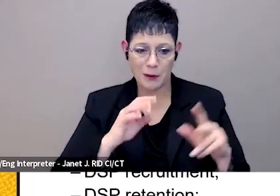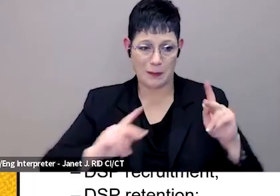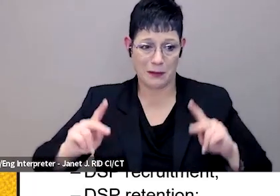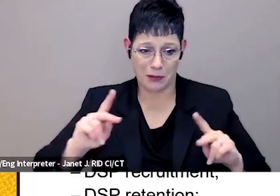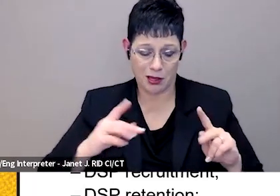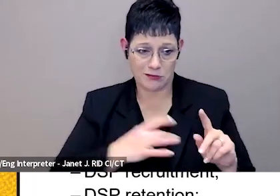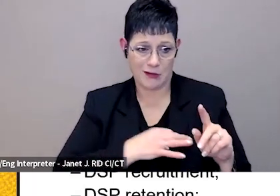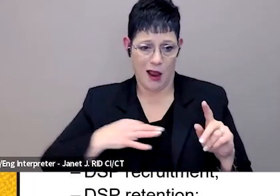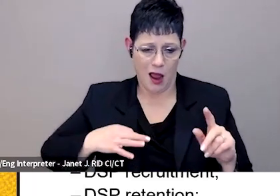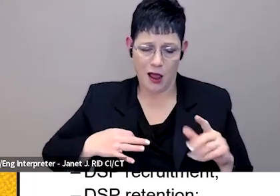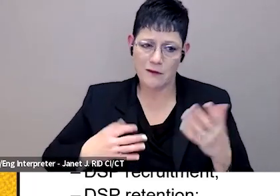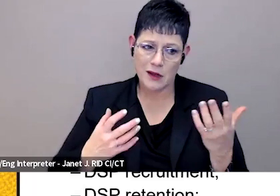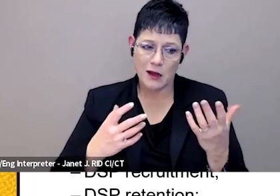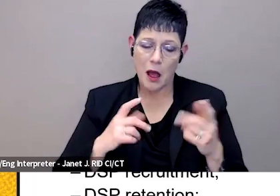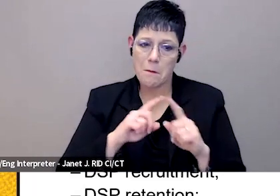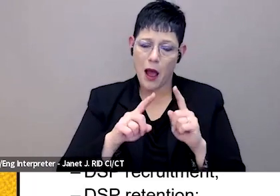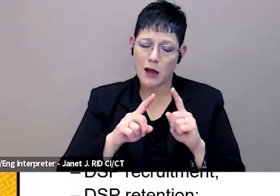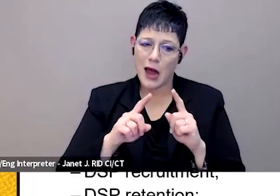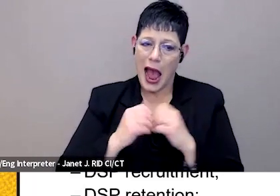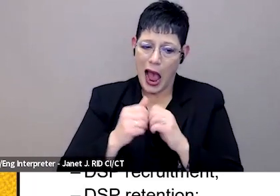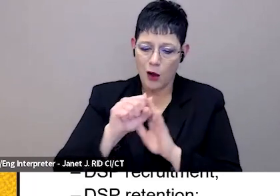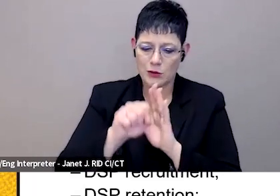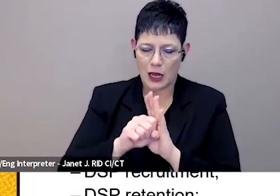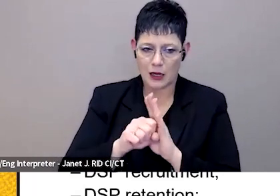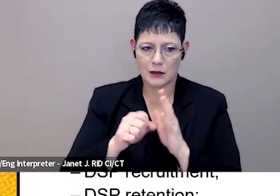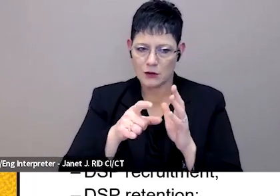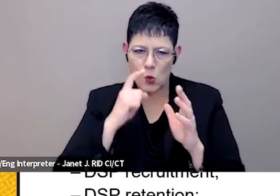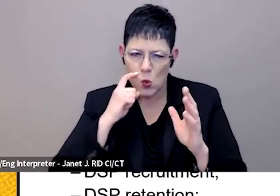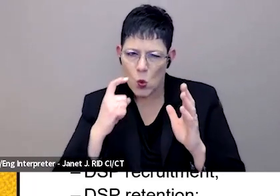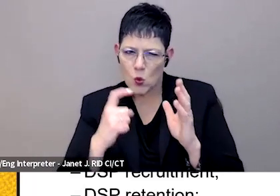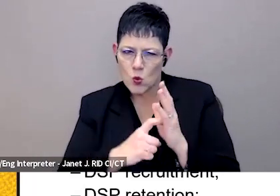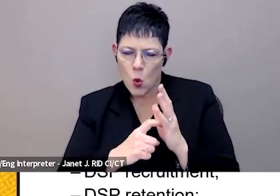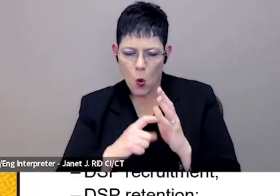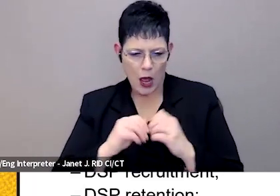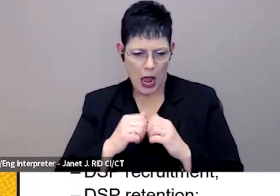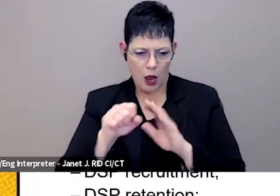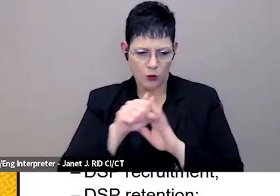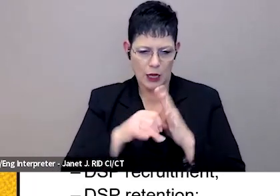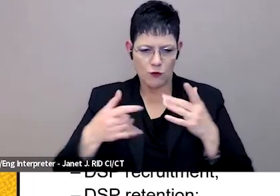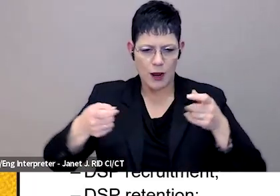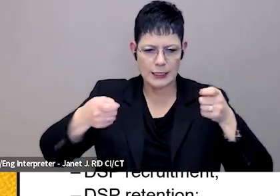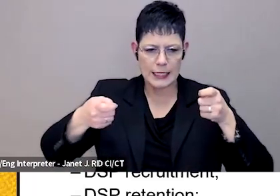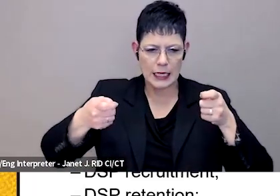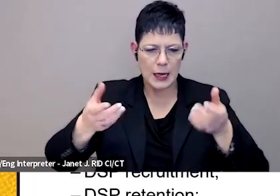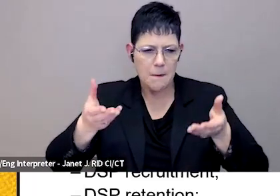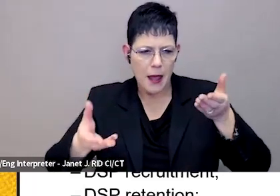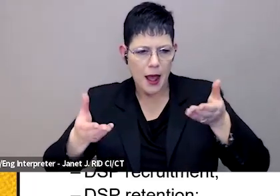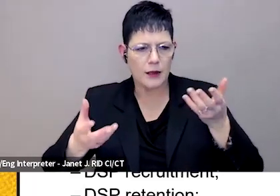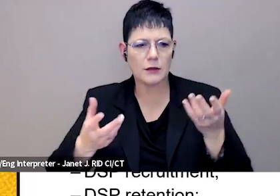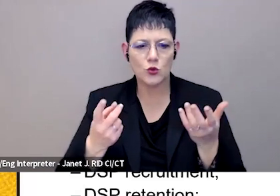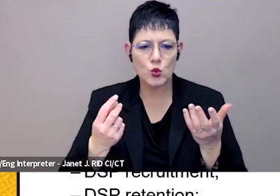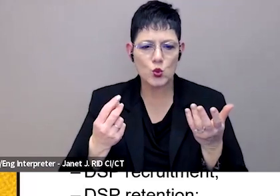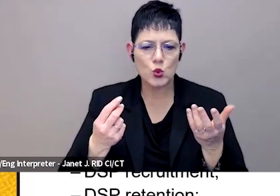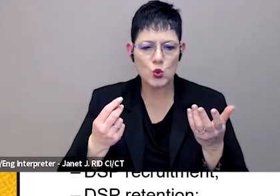most important way that states are trying to deal with the shortage, or the most effective, is to increase